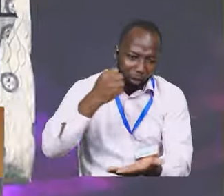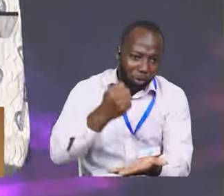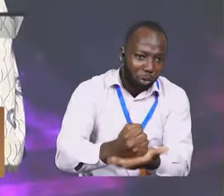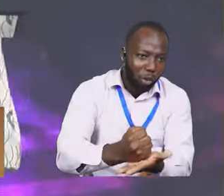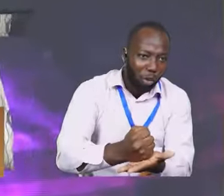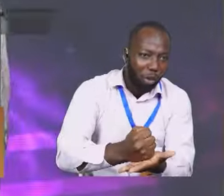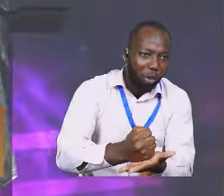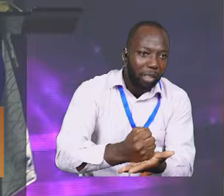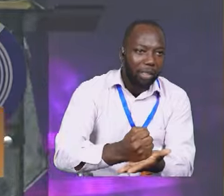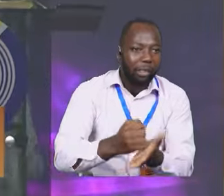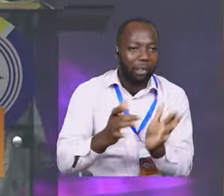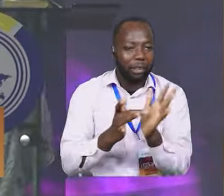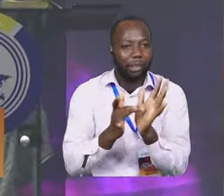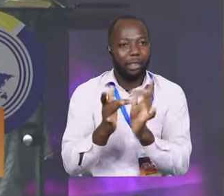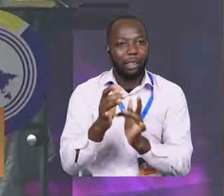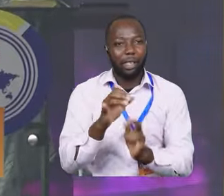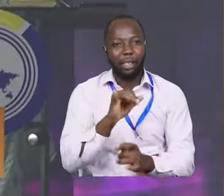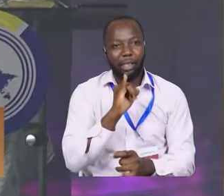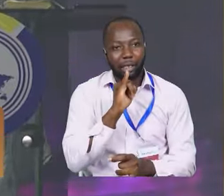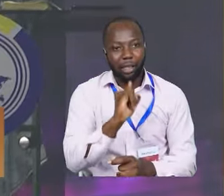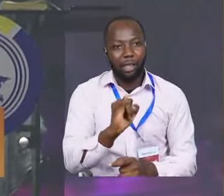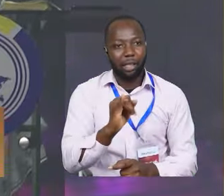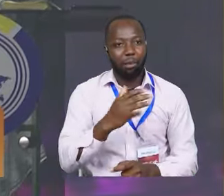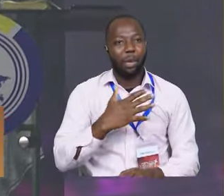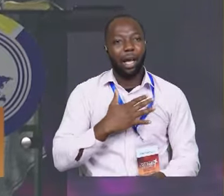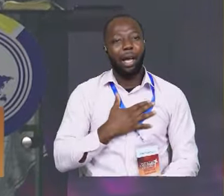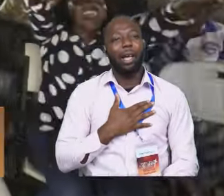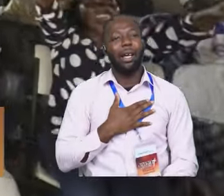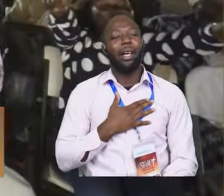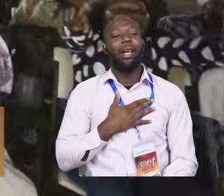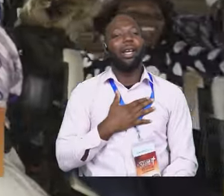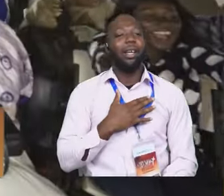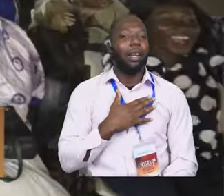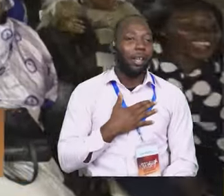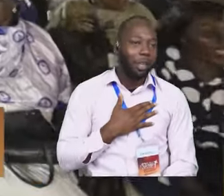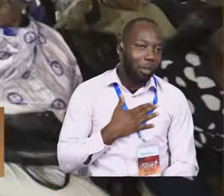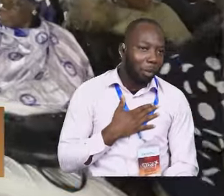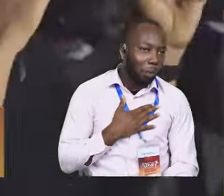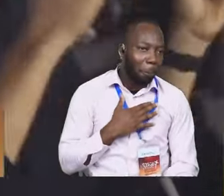assurance. Hallelujah. Jesus is